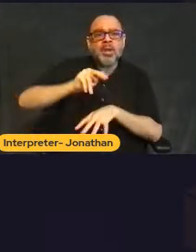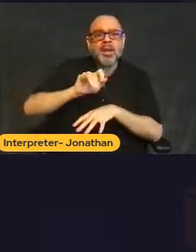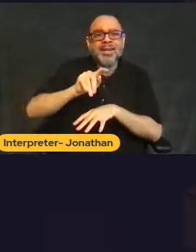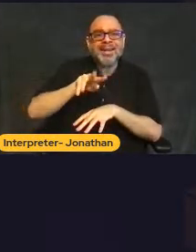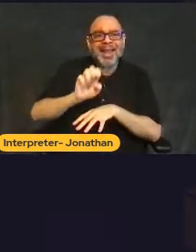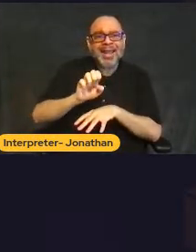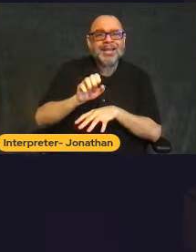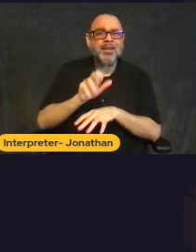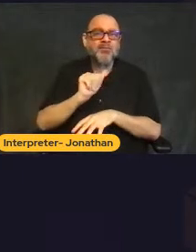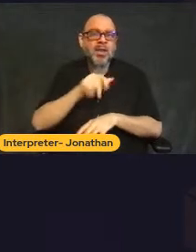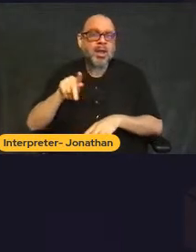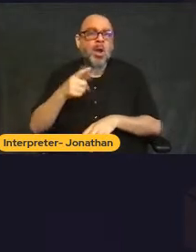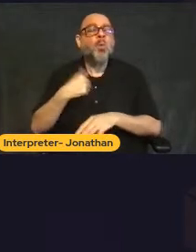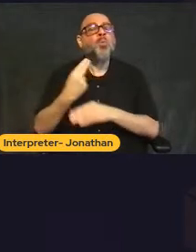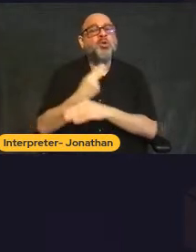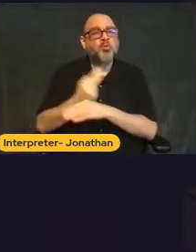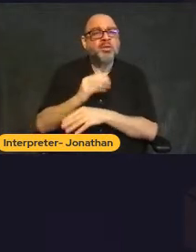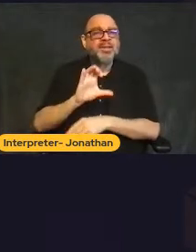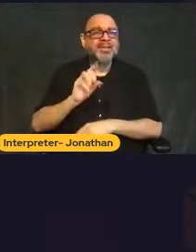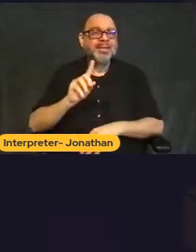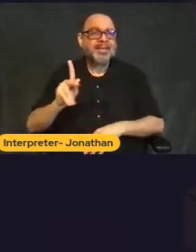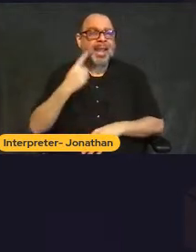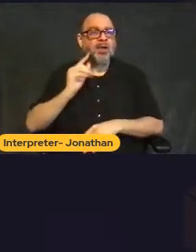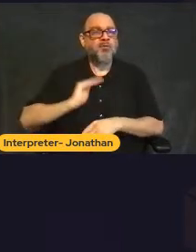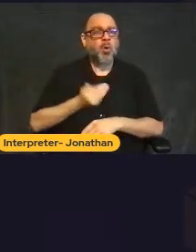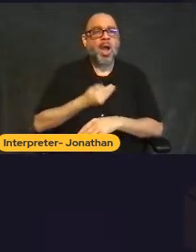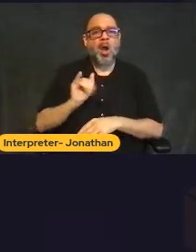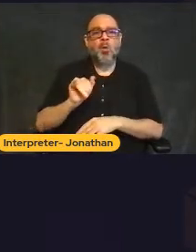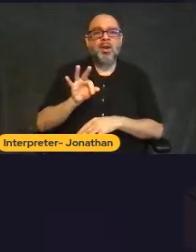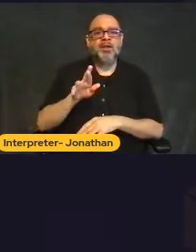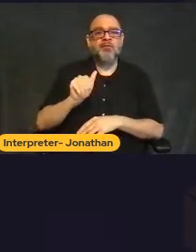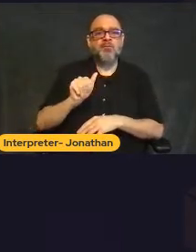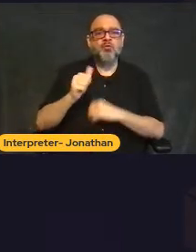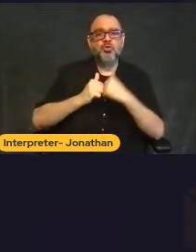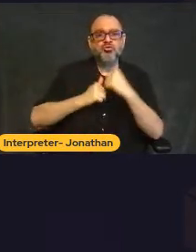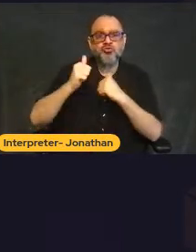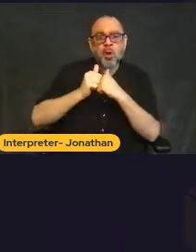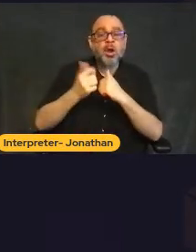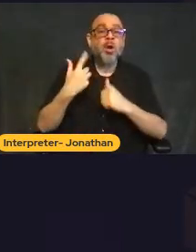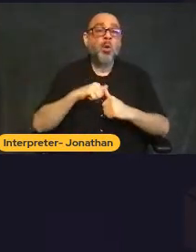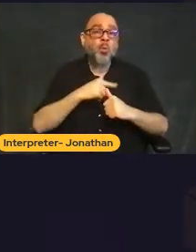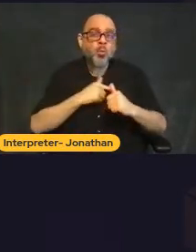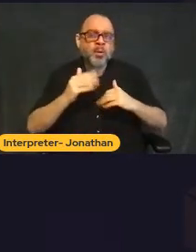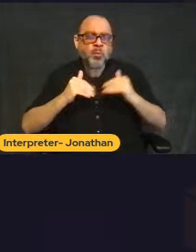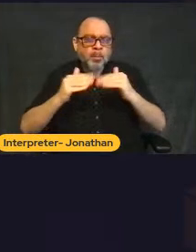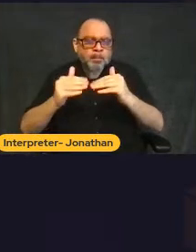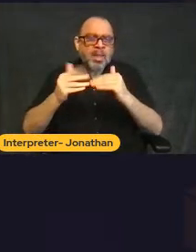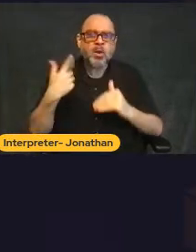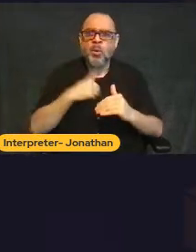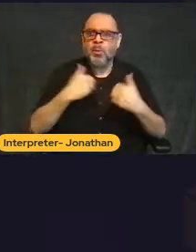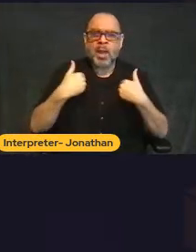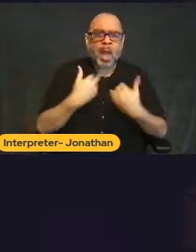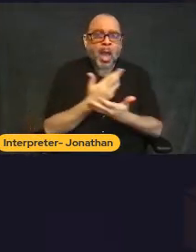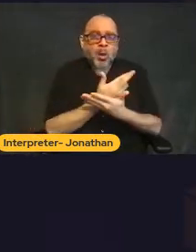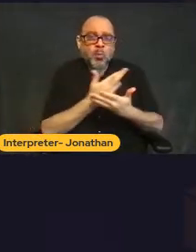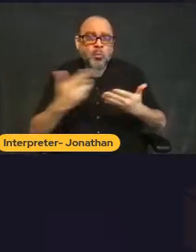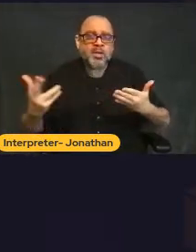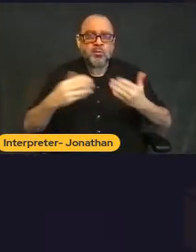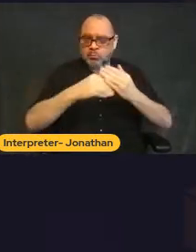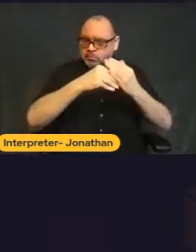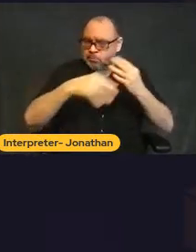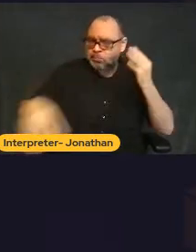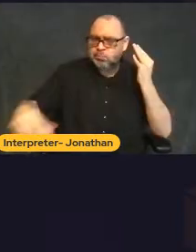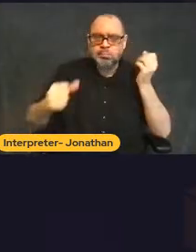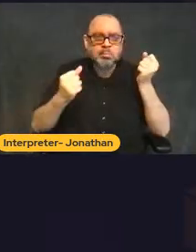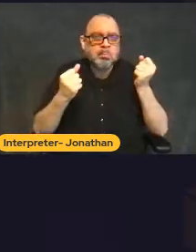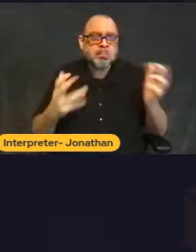CDK for our infrastructure. And we were building a lot, and our stacks had so many resources, and we were using so